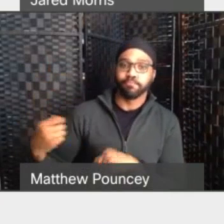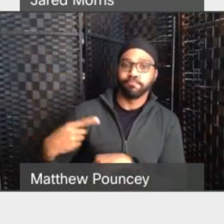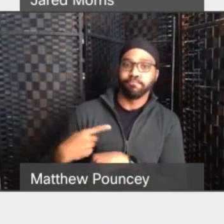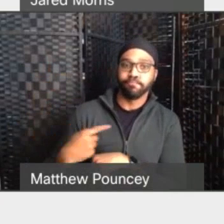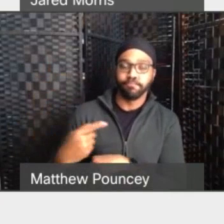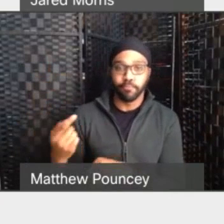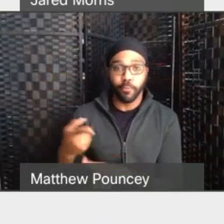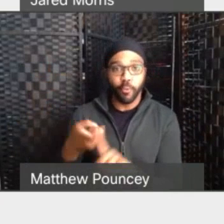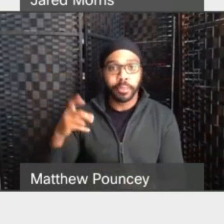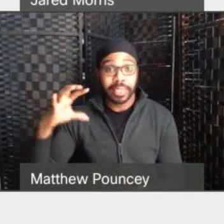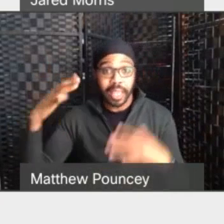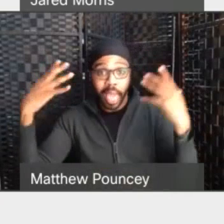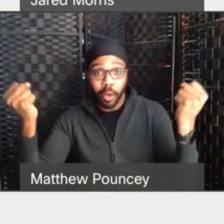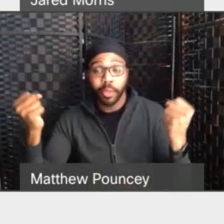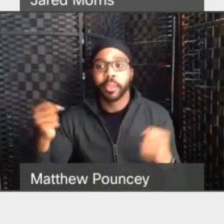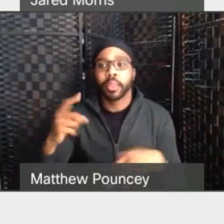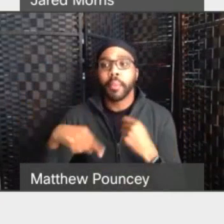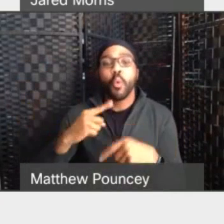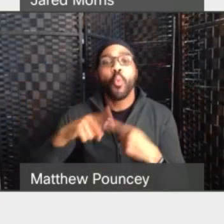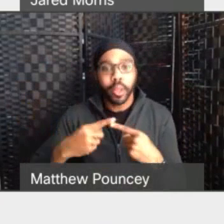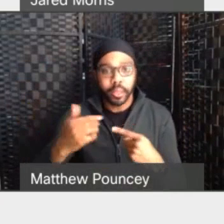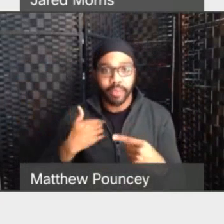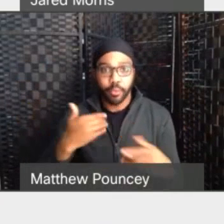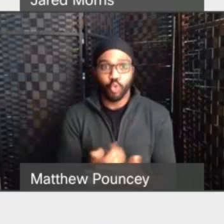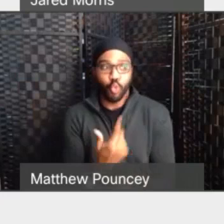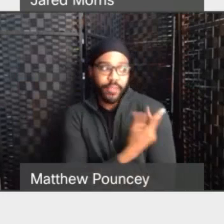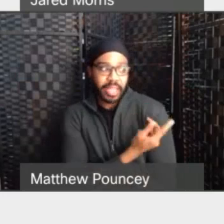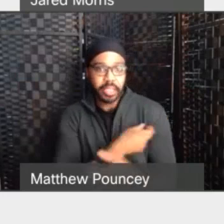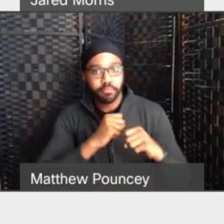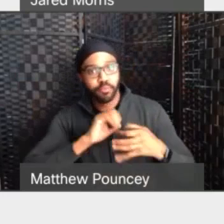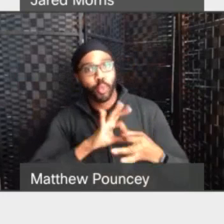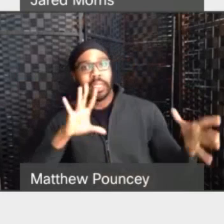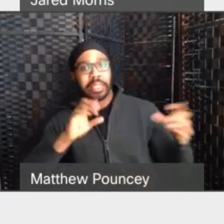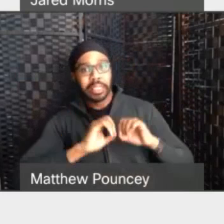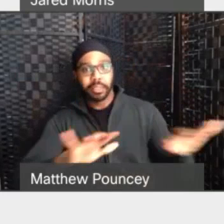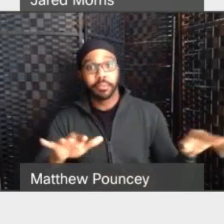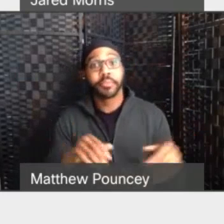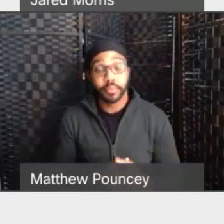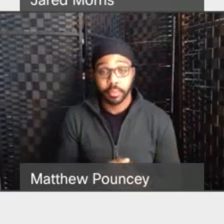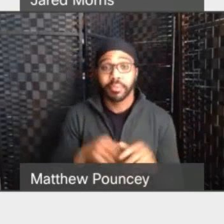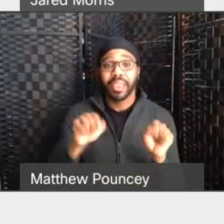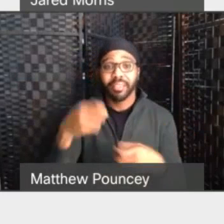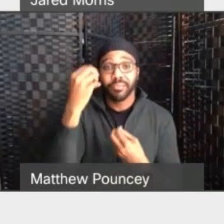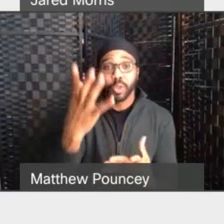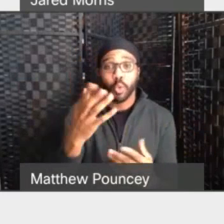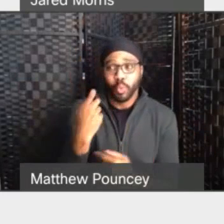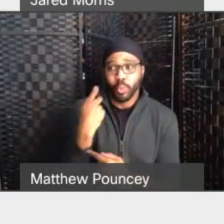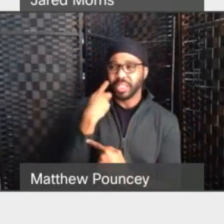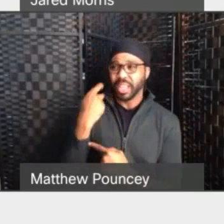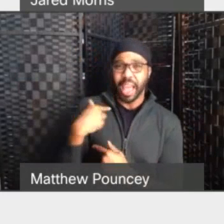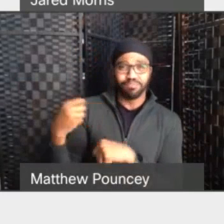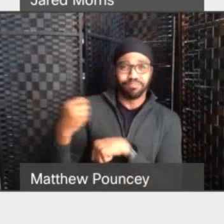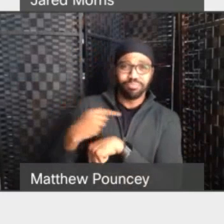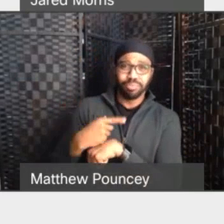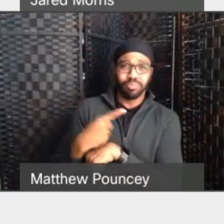from DC Health about when new vaccine is being released. And I can tell you lately, I think I've been getting updates at least once